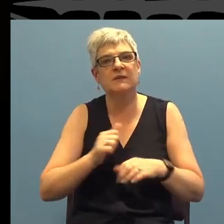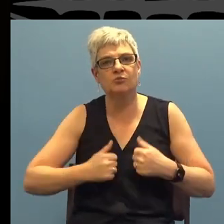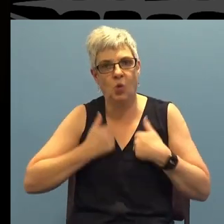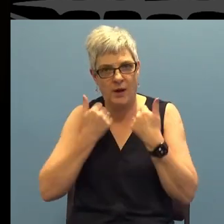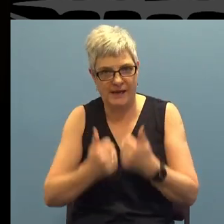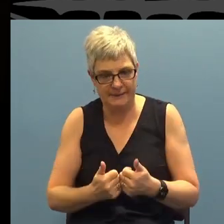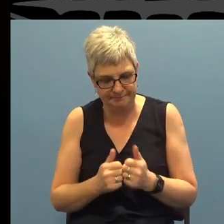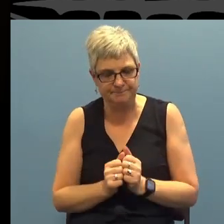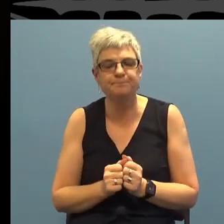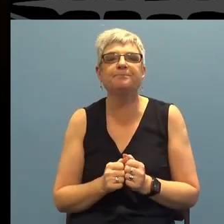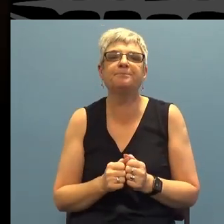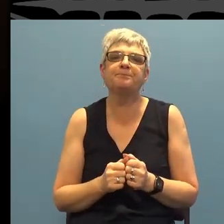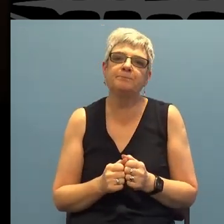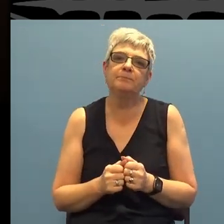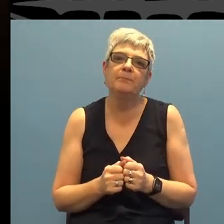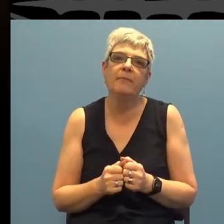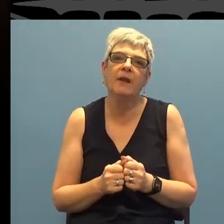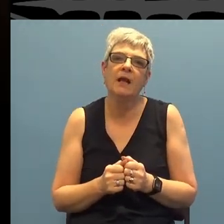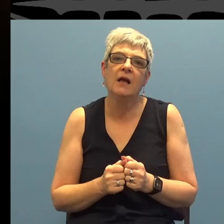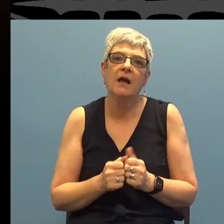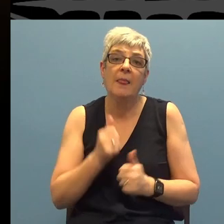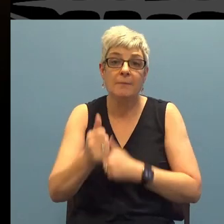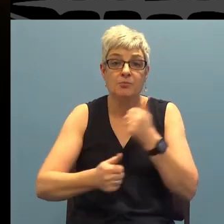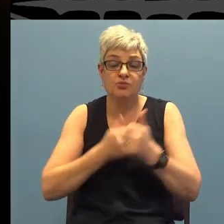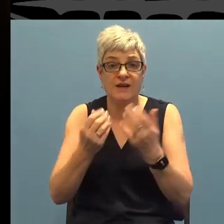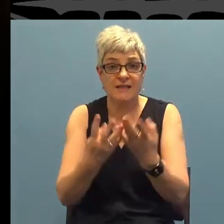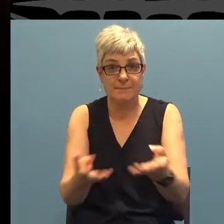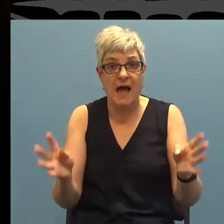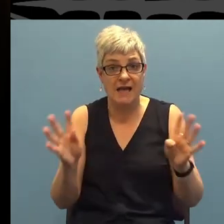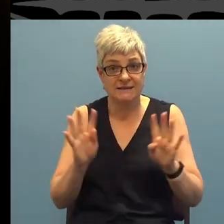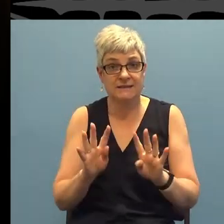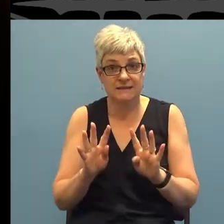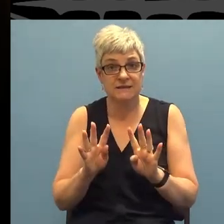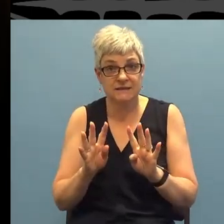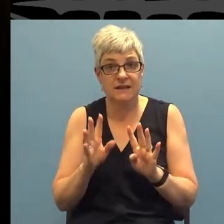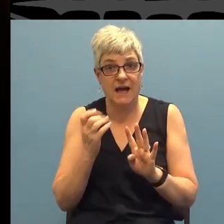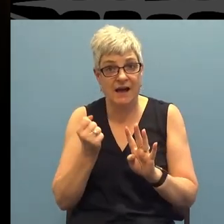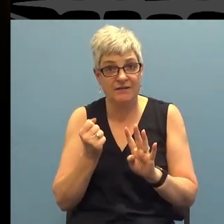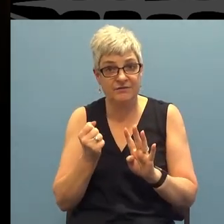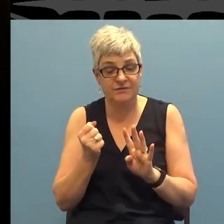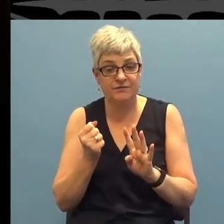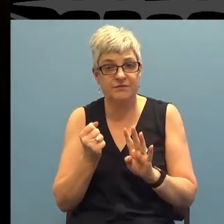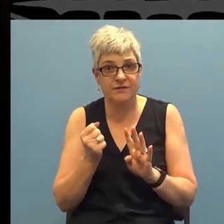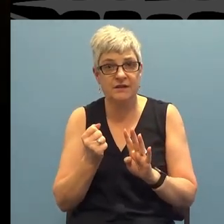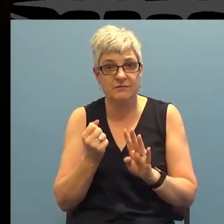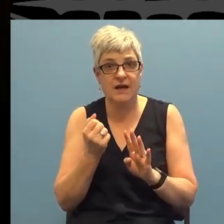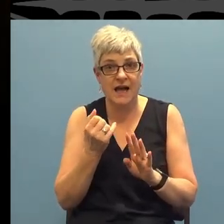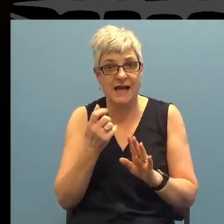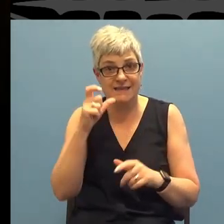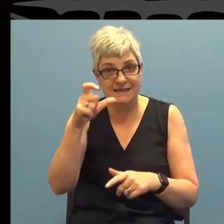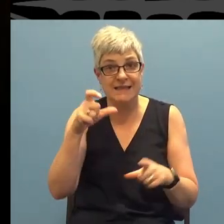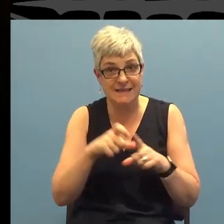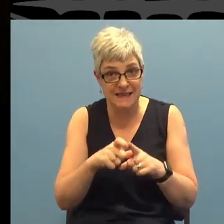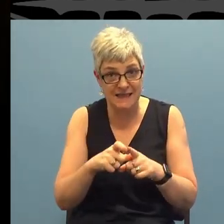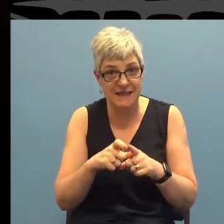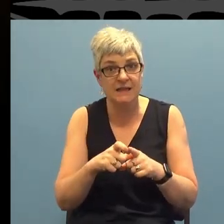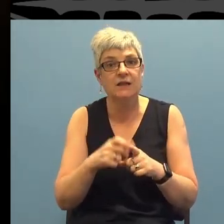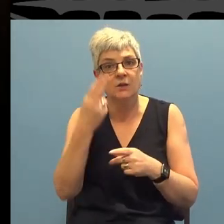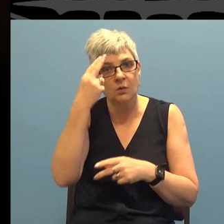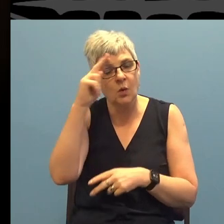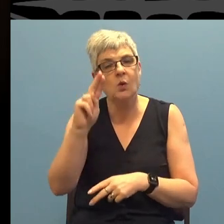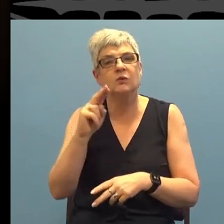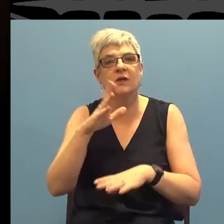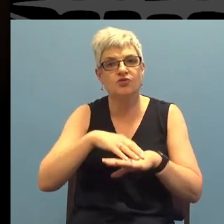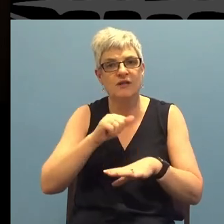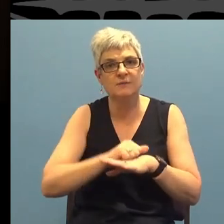The Praise Band have put together a CD called Christmas from Claremont. It was one of the things